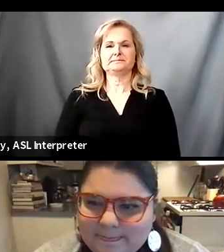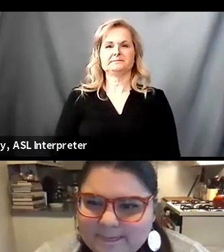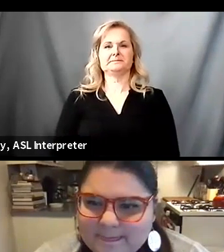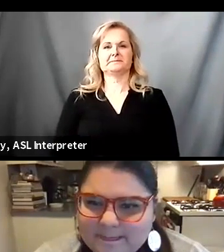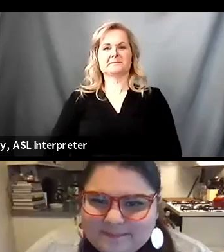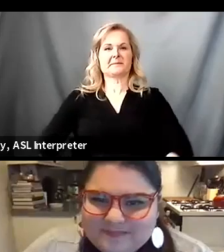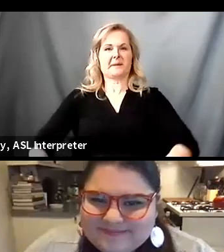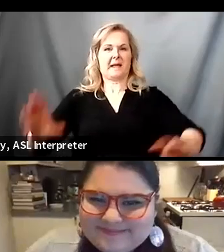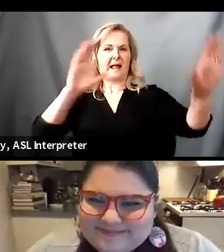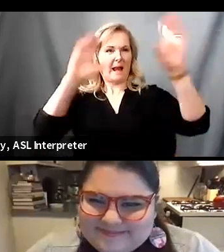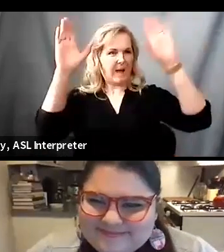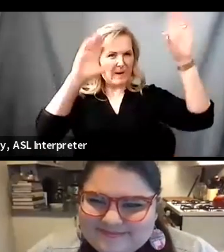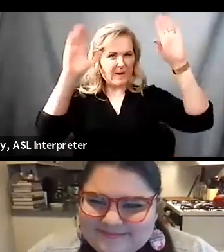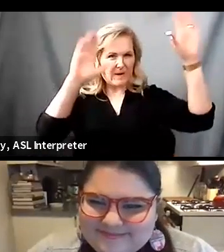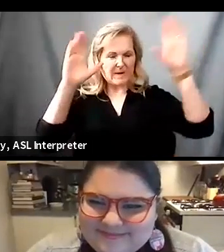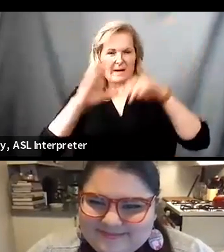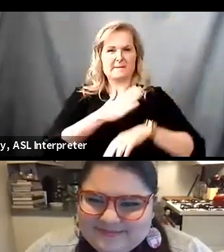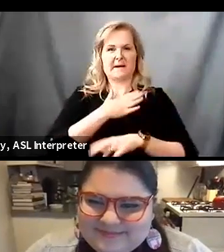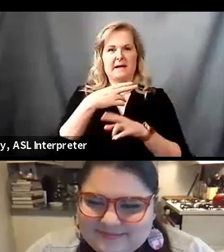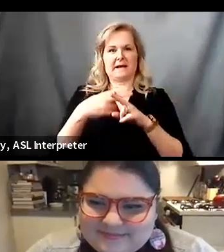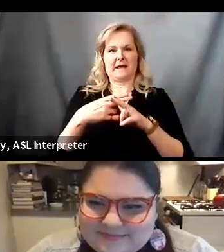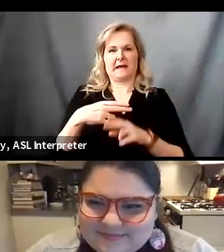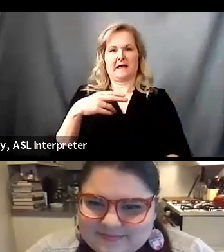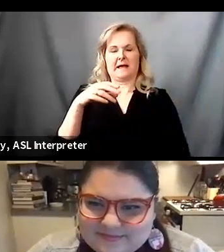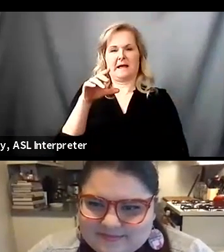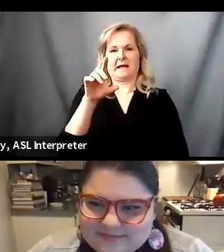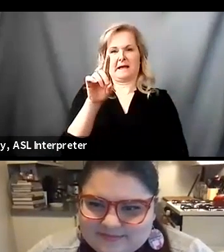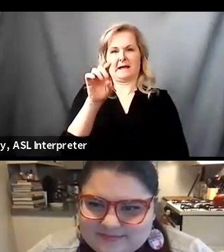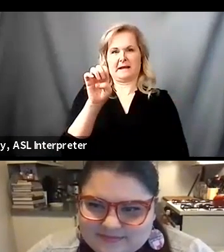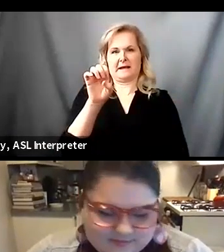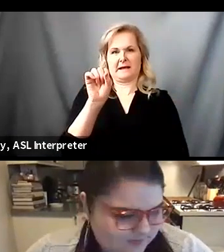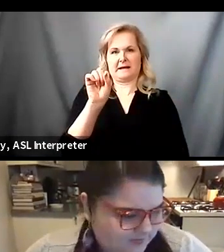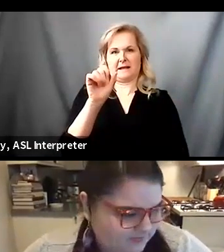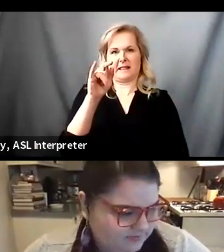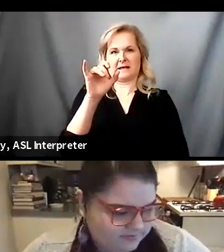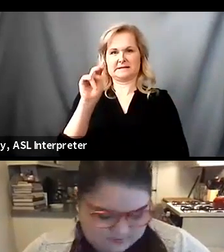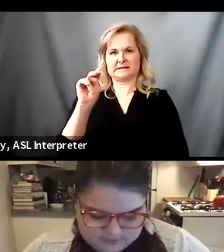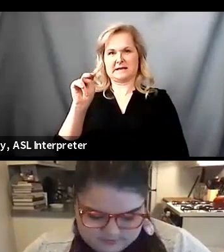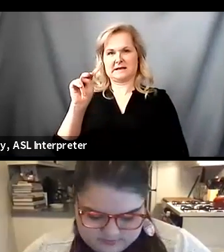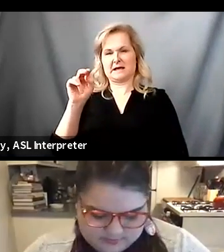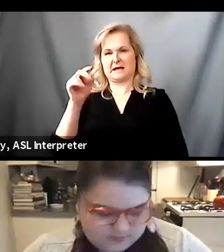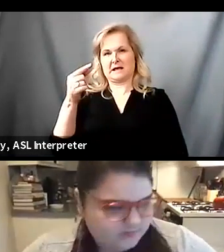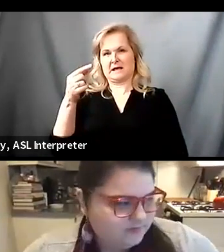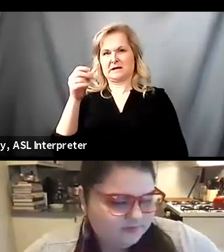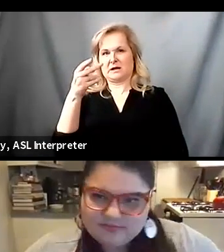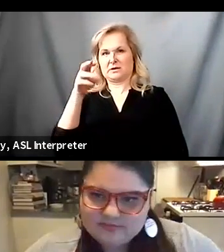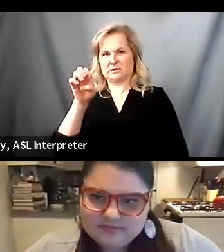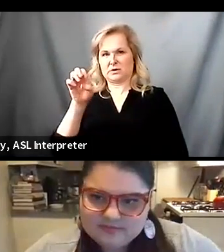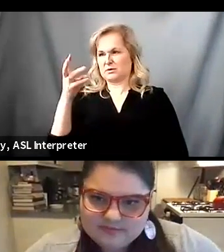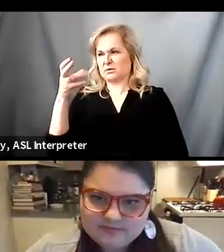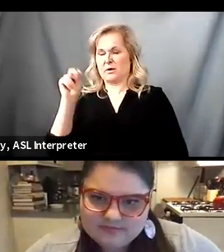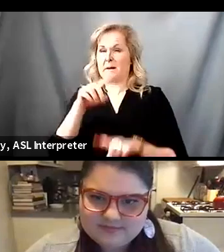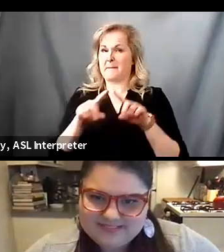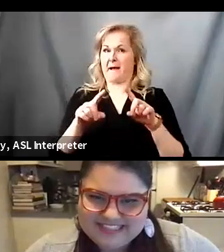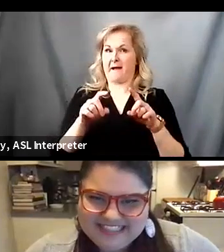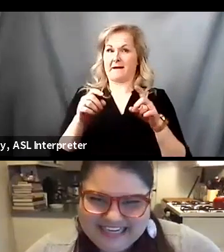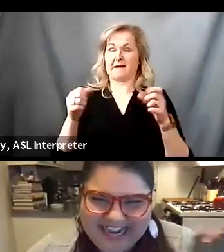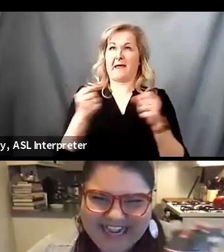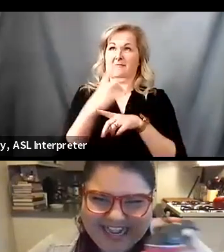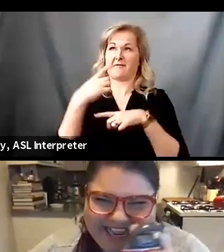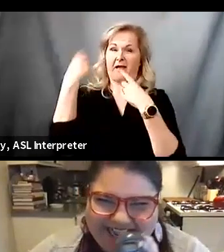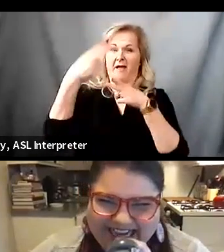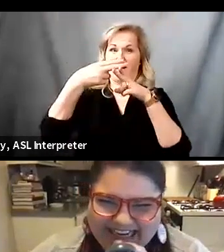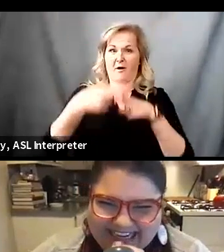Tanake, hello, everyone. My name is Deleslin George Warren, but everyone has called me Rue,